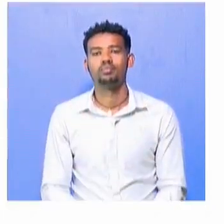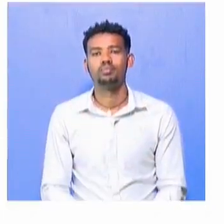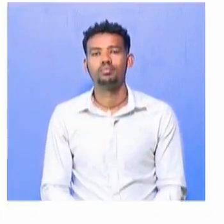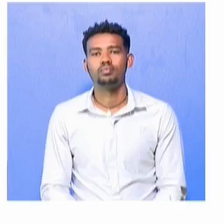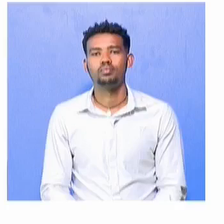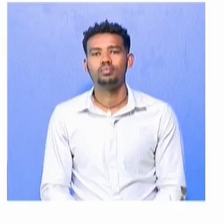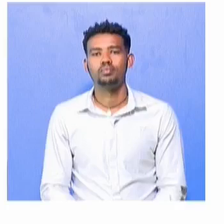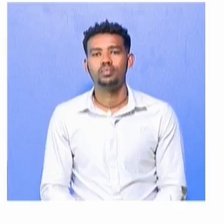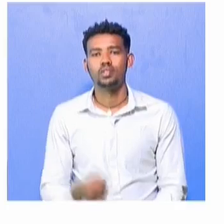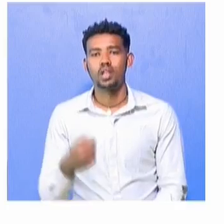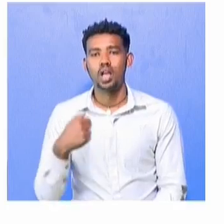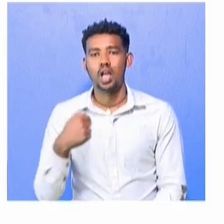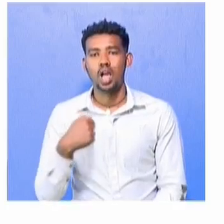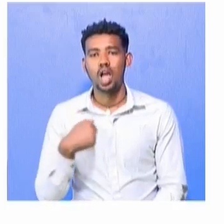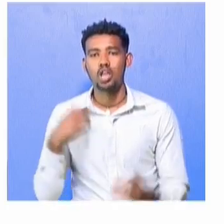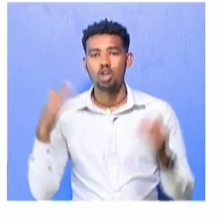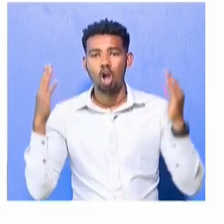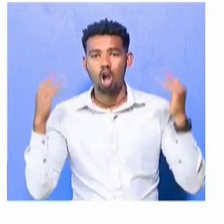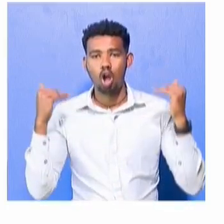I hope